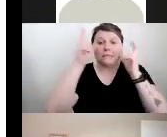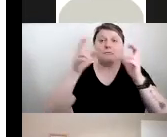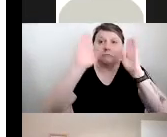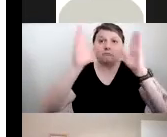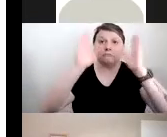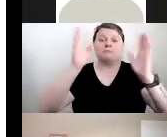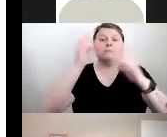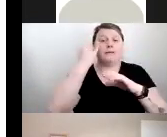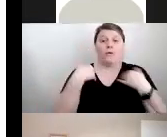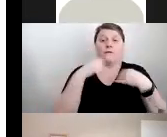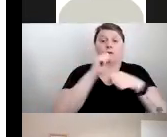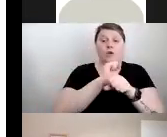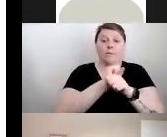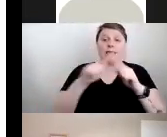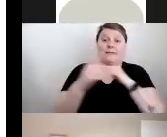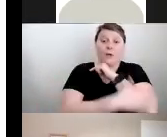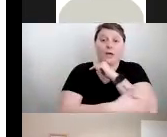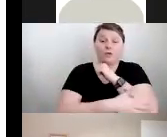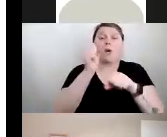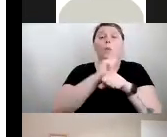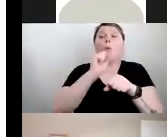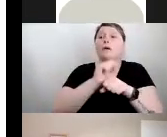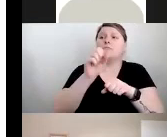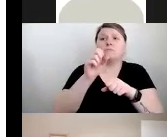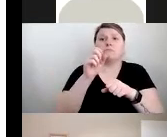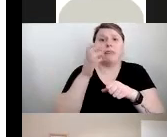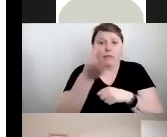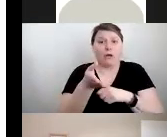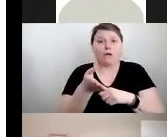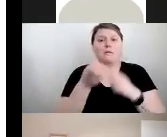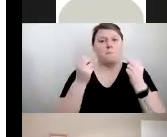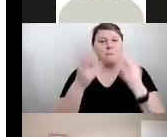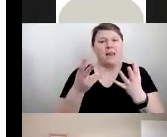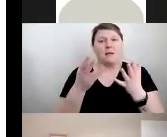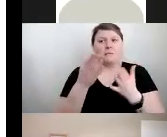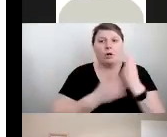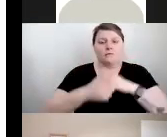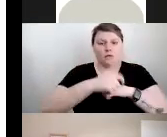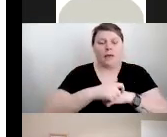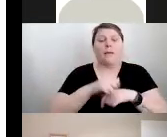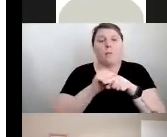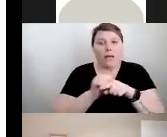a job overseas or to work overseas. And so I think a lot of today, hopefully you can practice the listen,